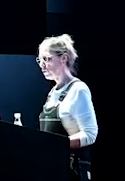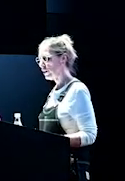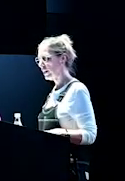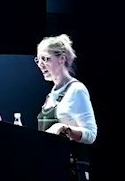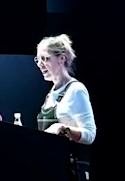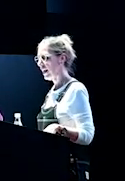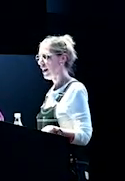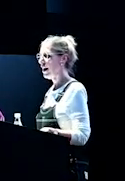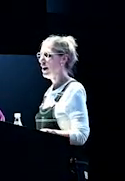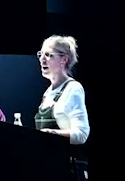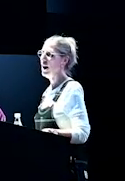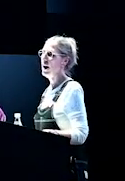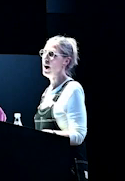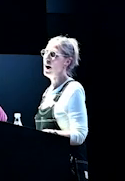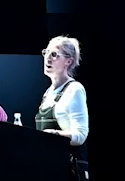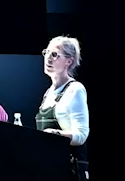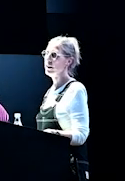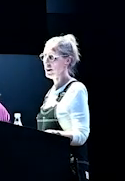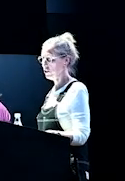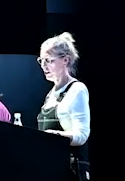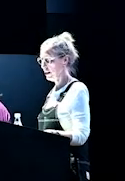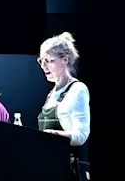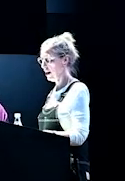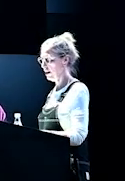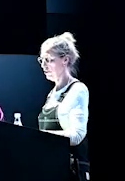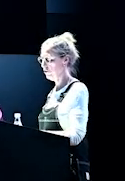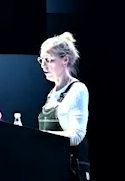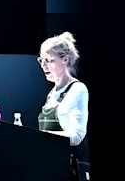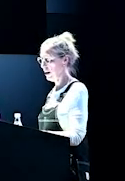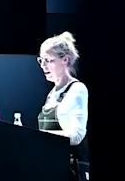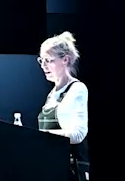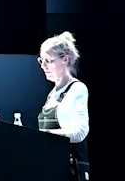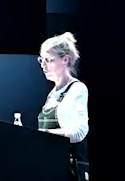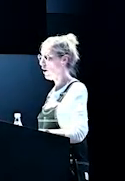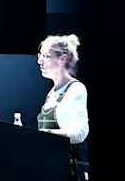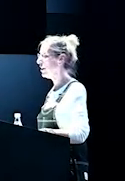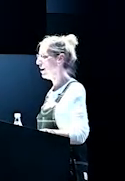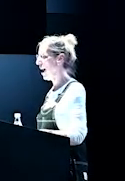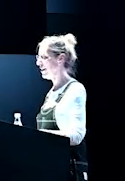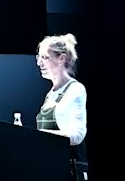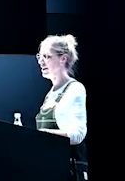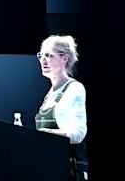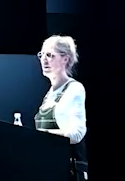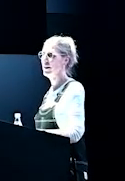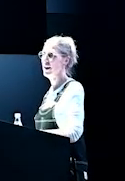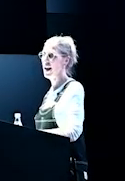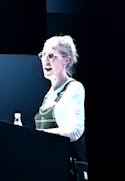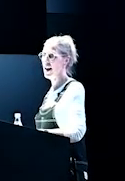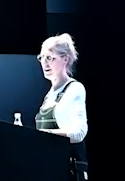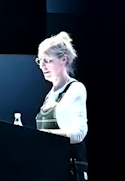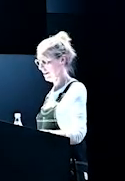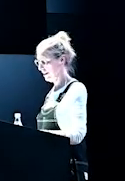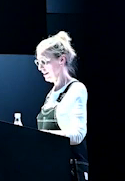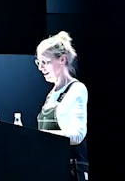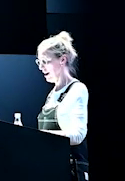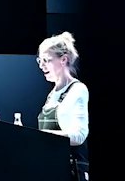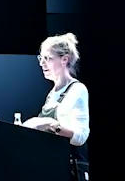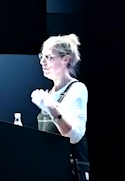So it was creating a collection of graphic assets